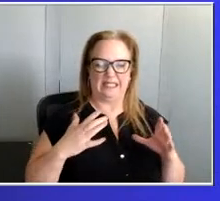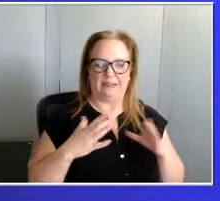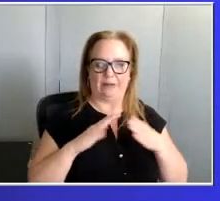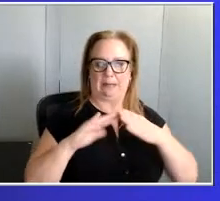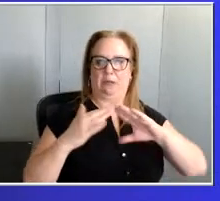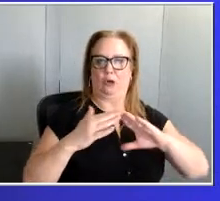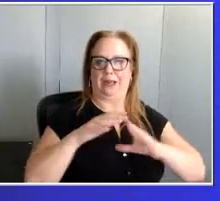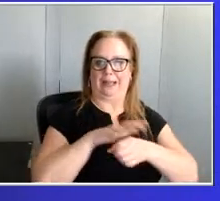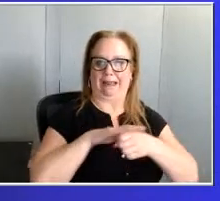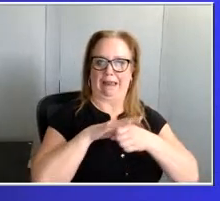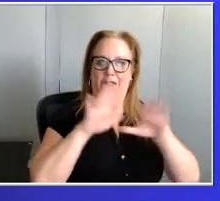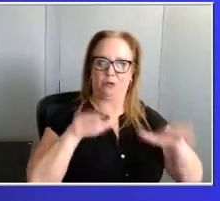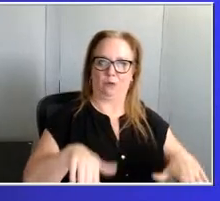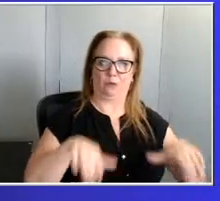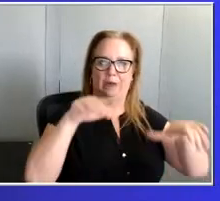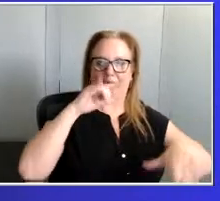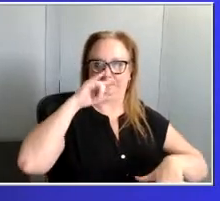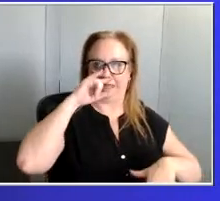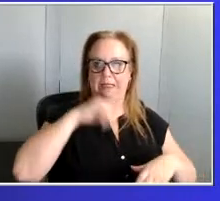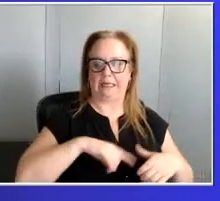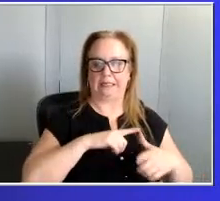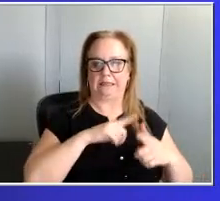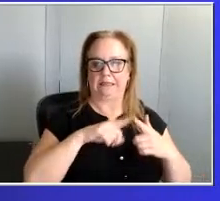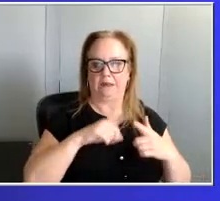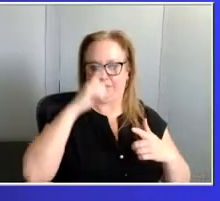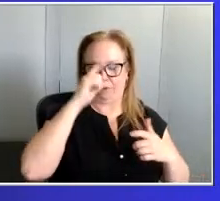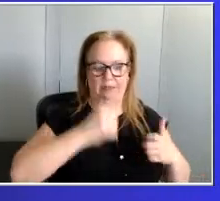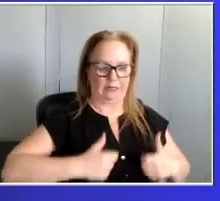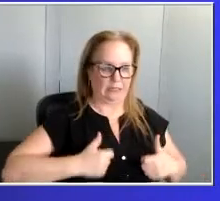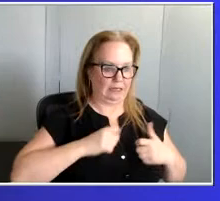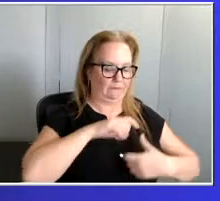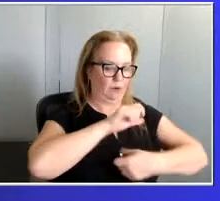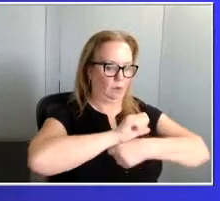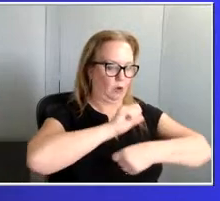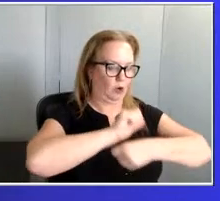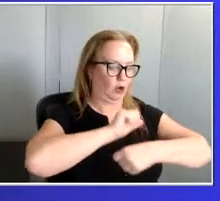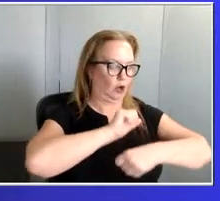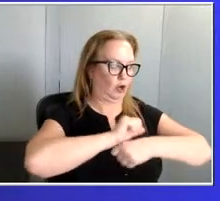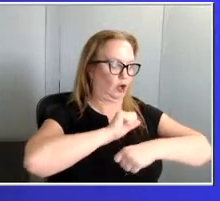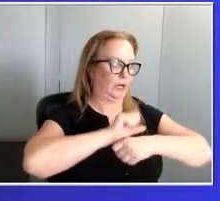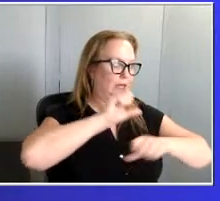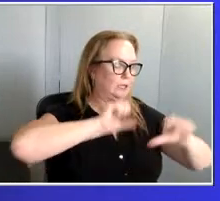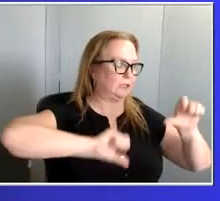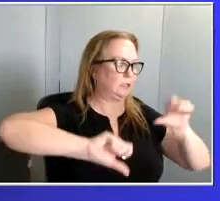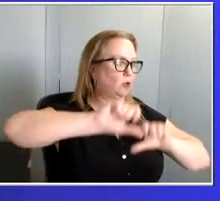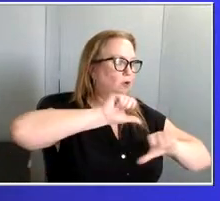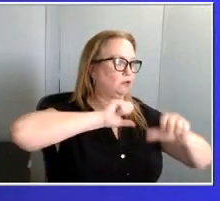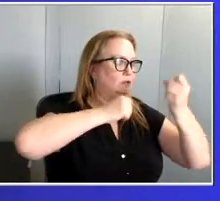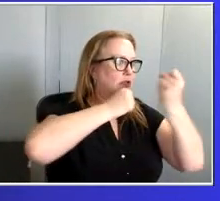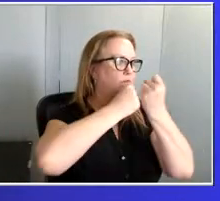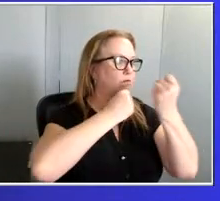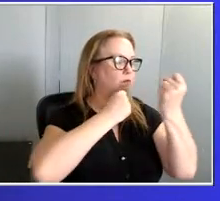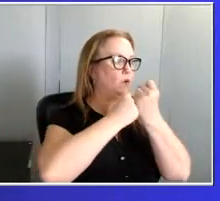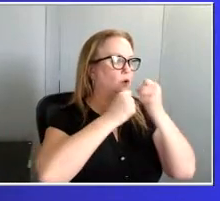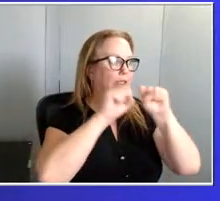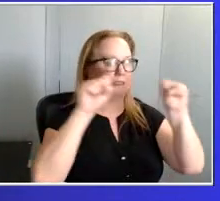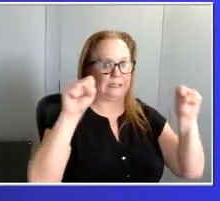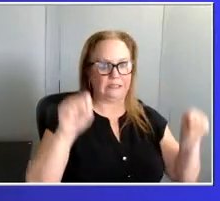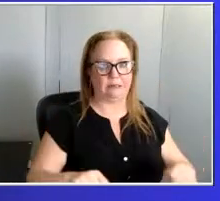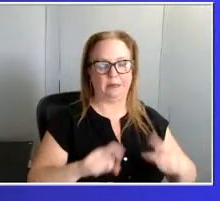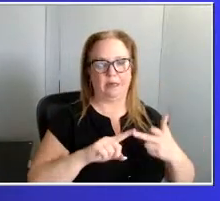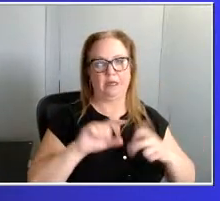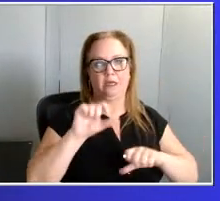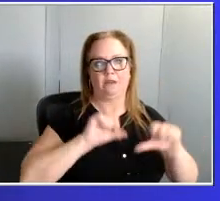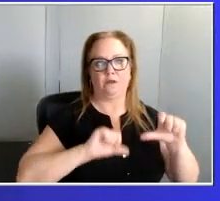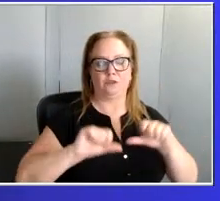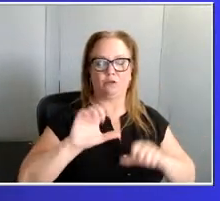to raise my kids, for me to live and work. All the social support systems, the social